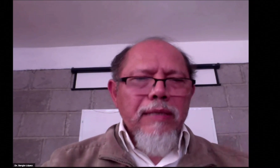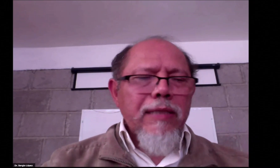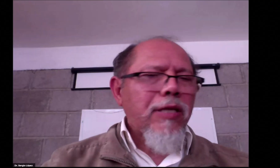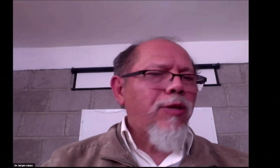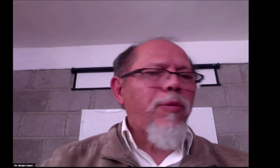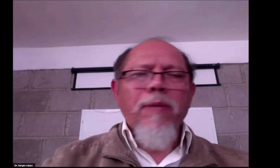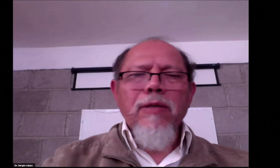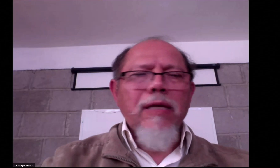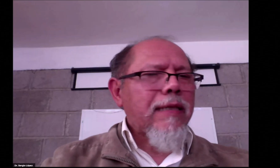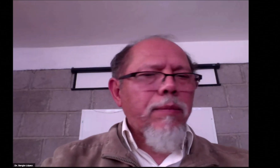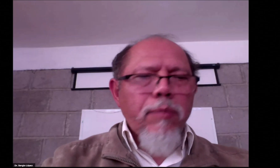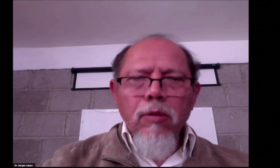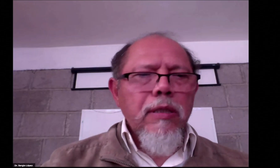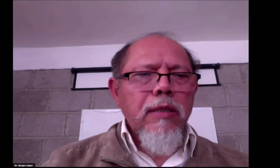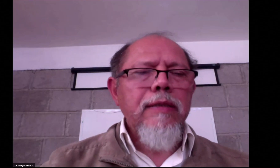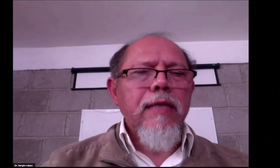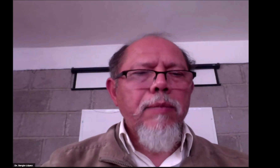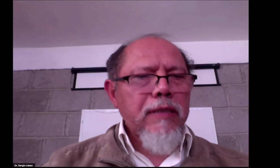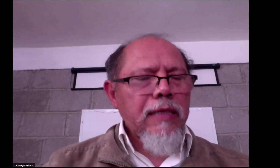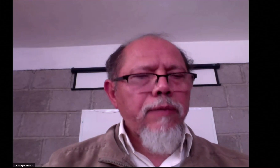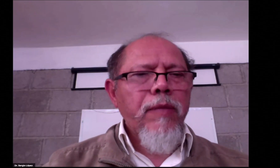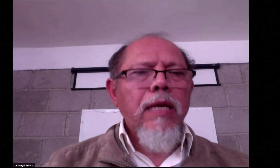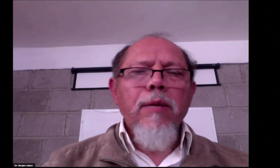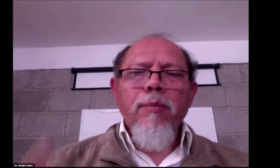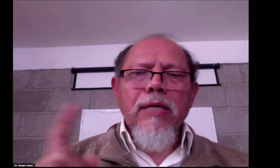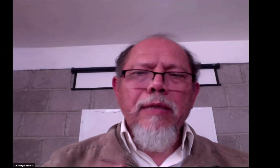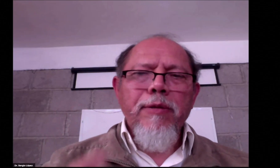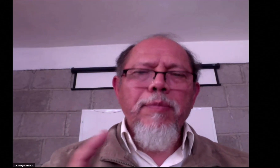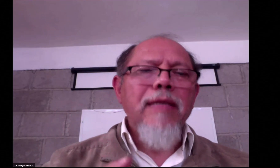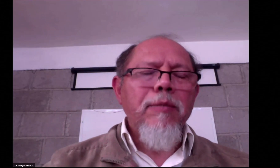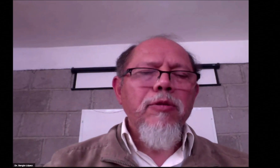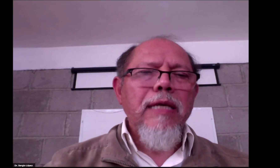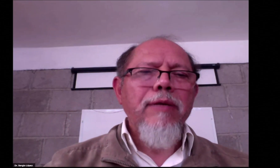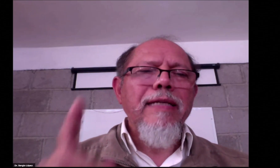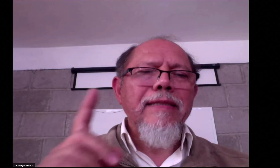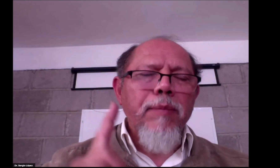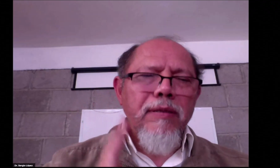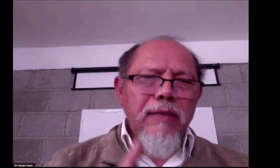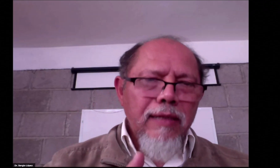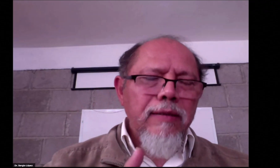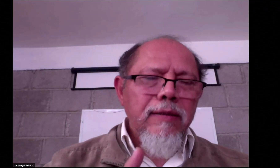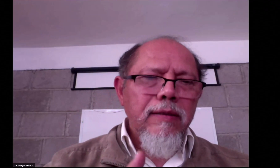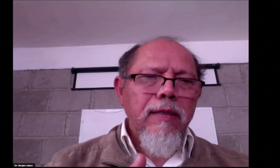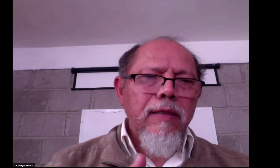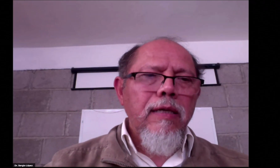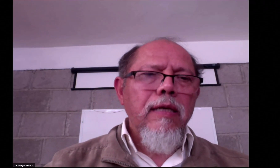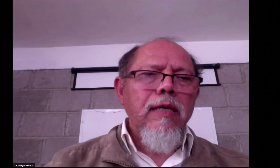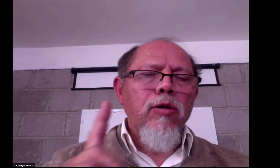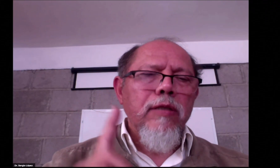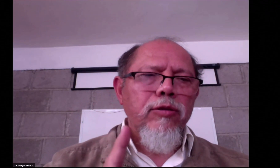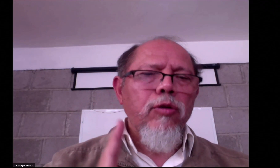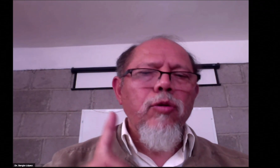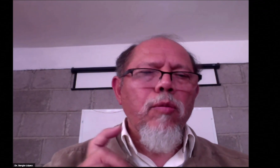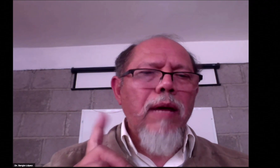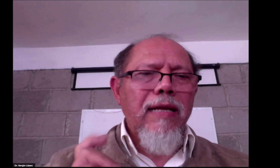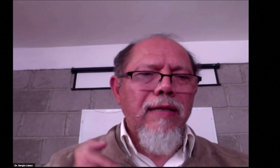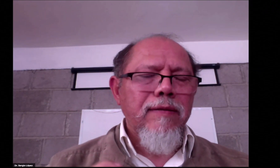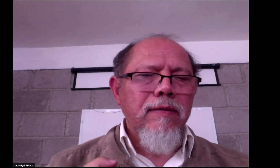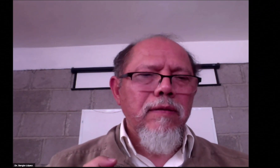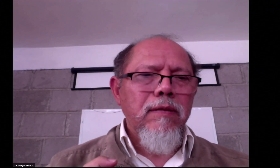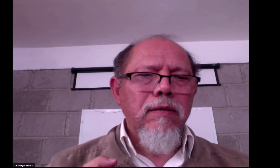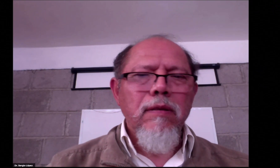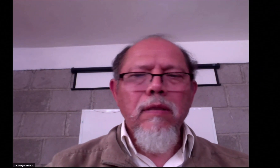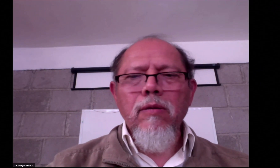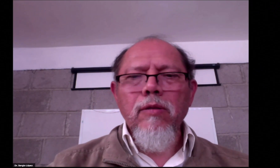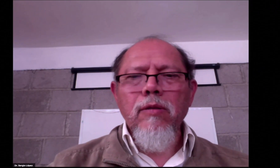whomever needs or has a disability. Even with people who don't have a disability, we also think that there is a